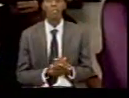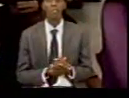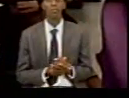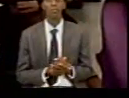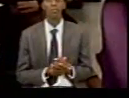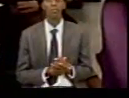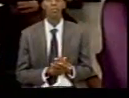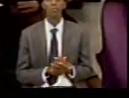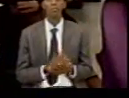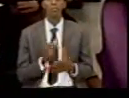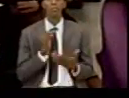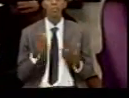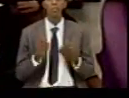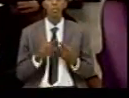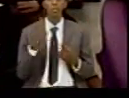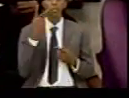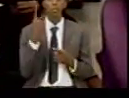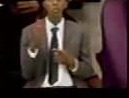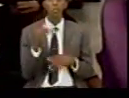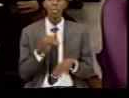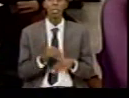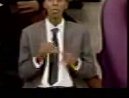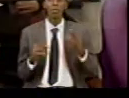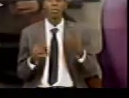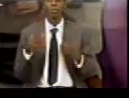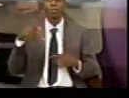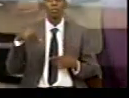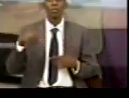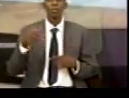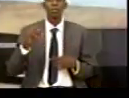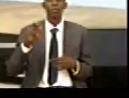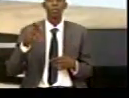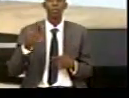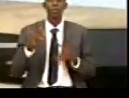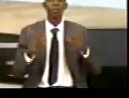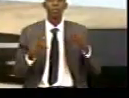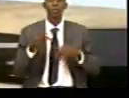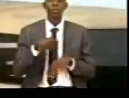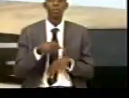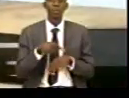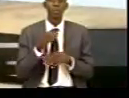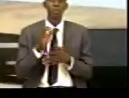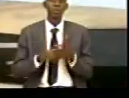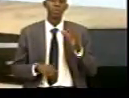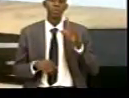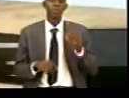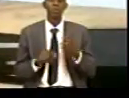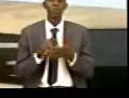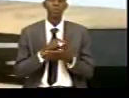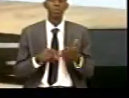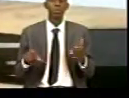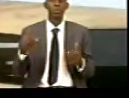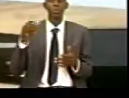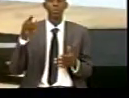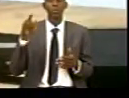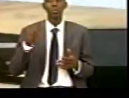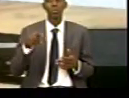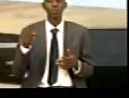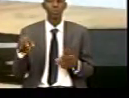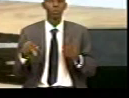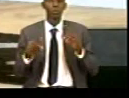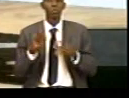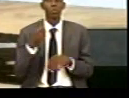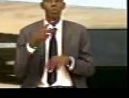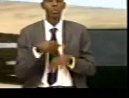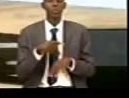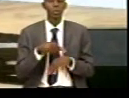I want you to look at 1 Peter chapter 1. 1 Peter chapter 1. And we're looking at verse 22. 1